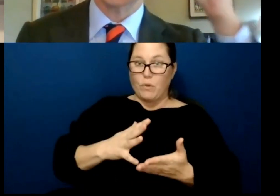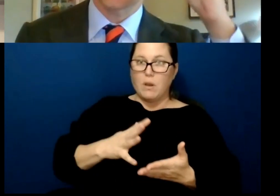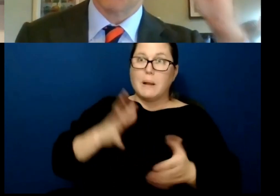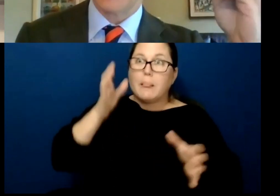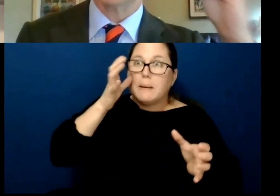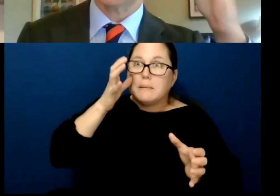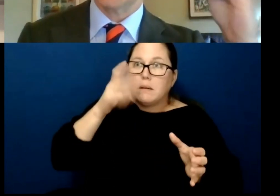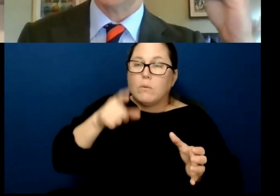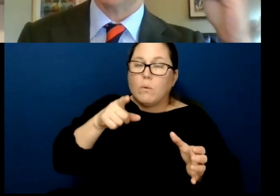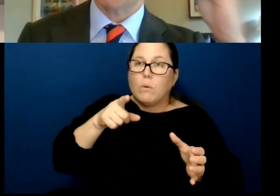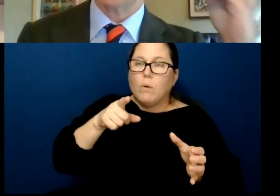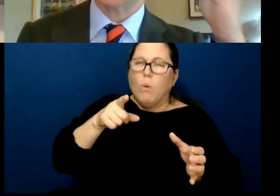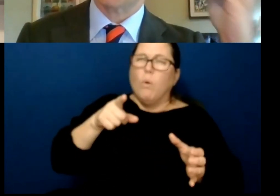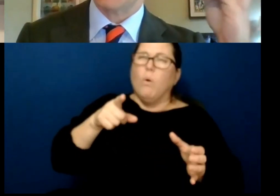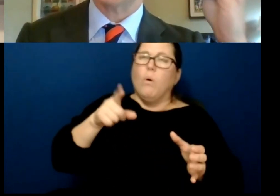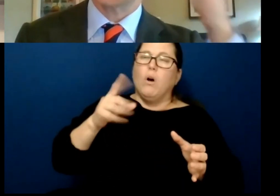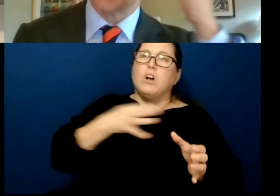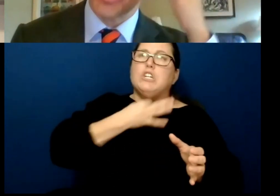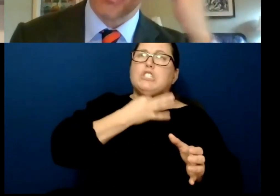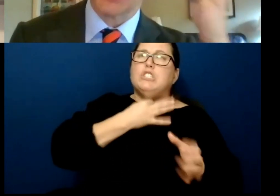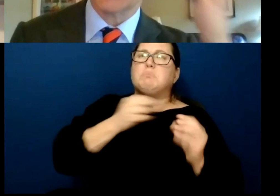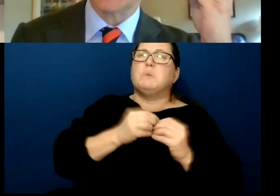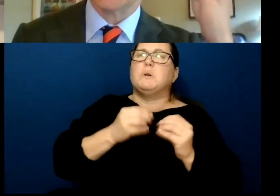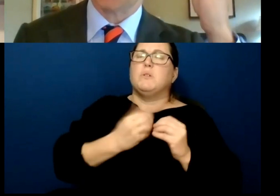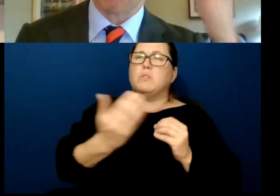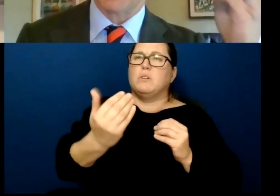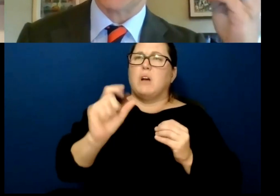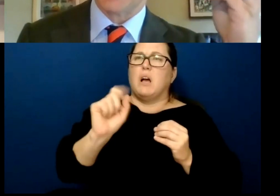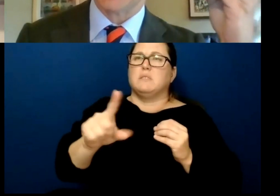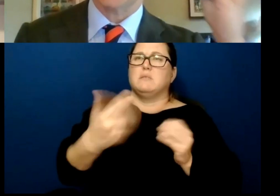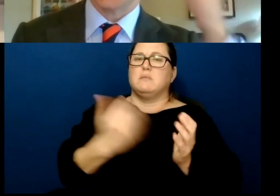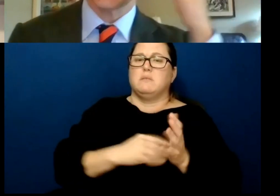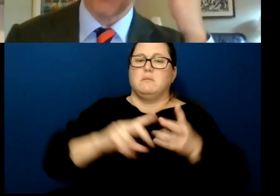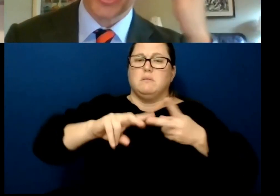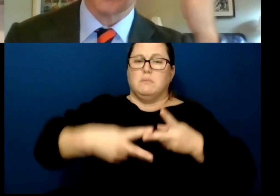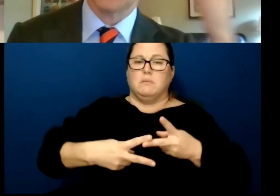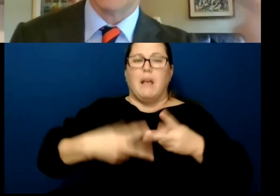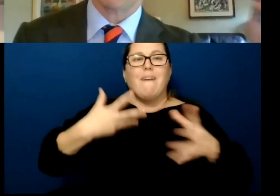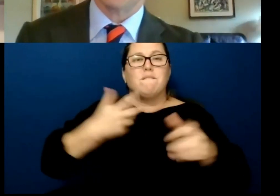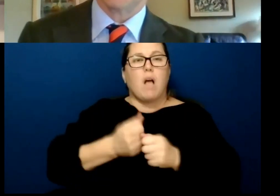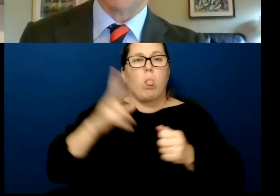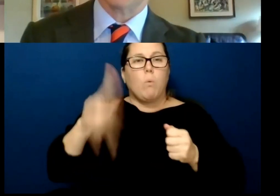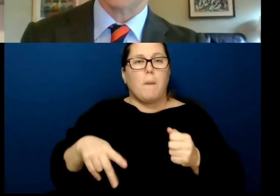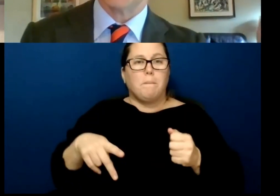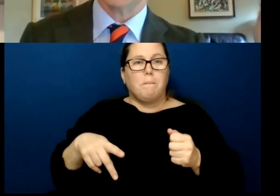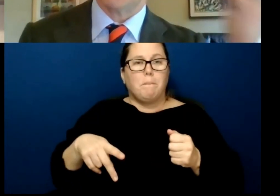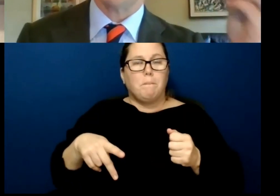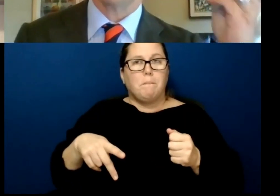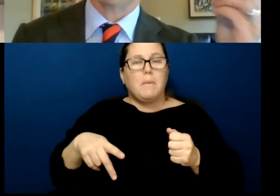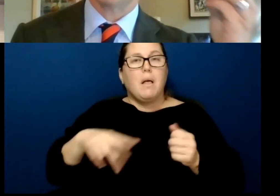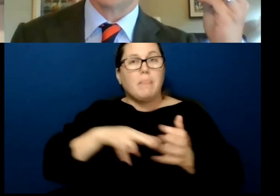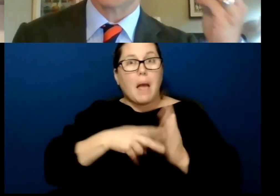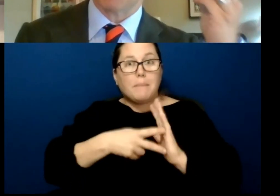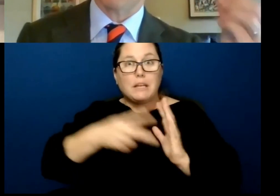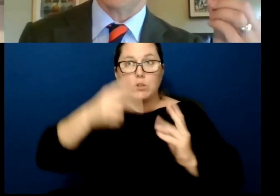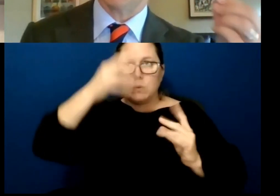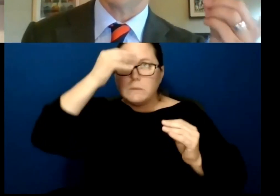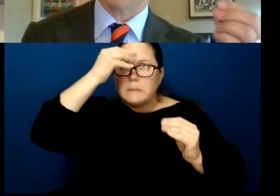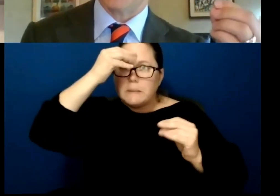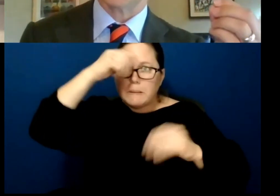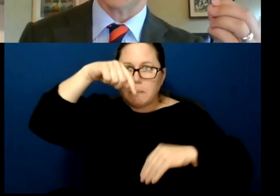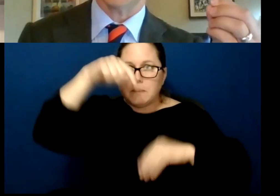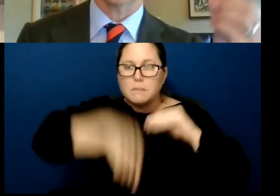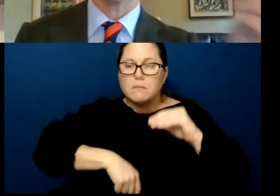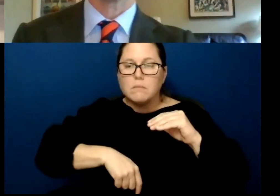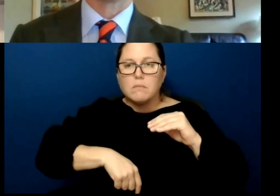more. That's a great skill, a great trait to show that you're really listening and thinking, and you want to go deeper in the conversation. Never be afraid to ask a